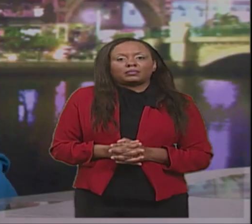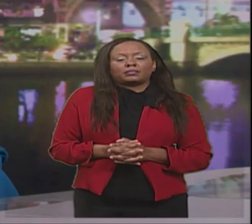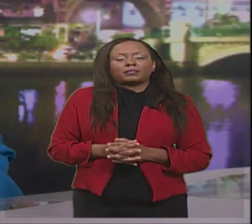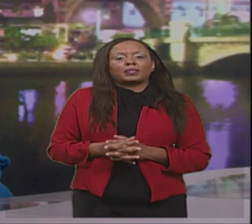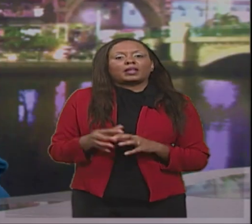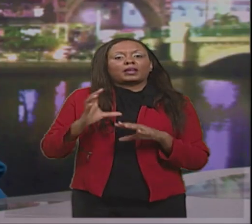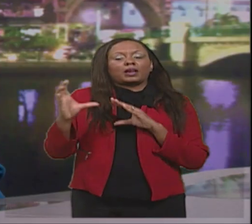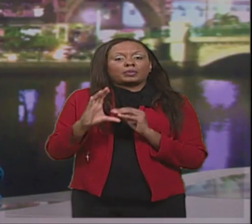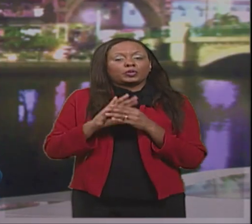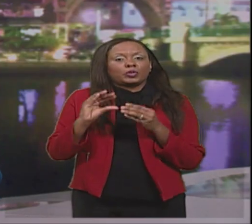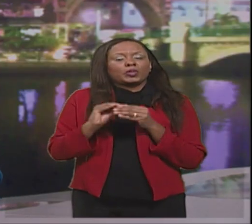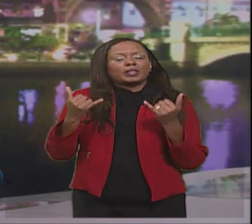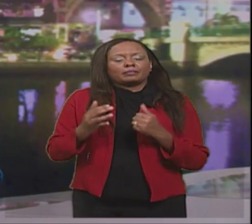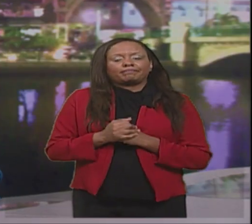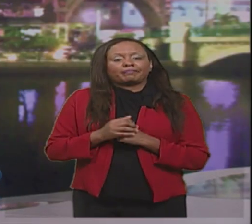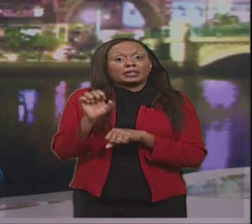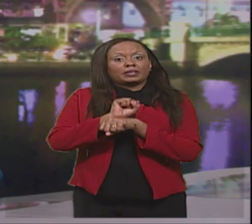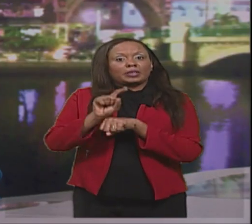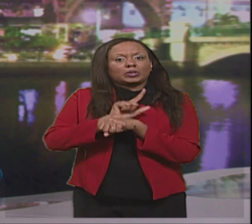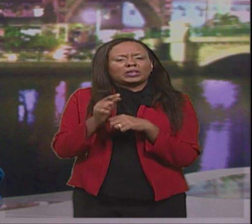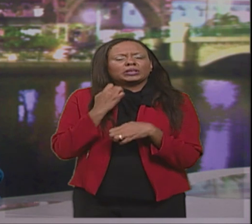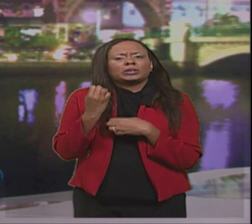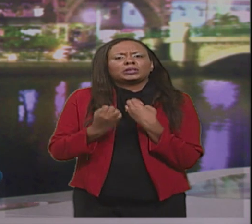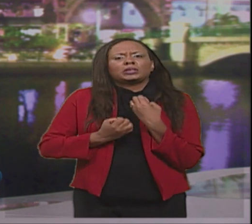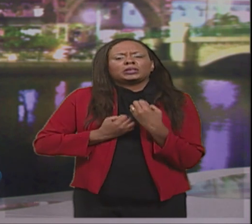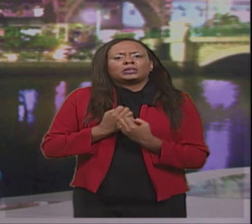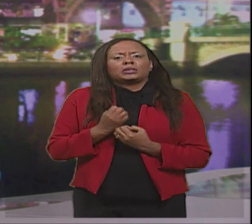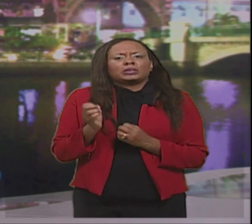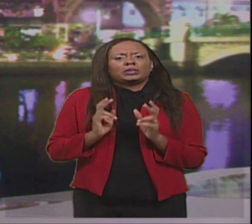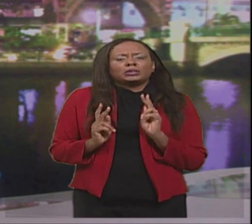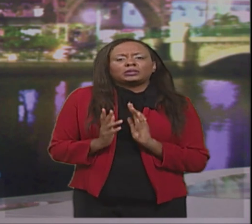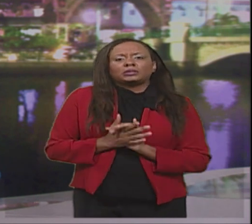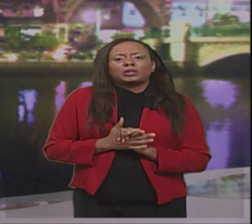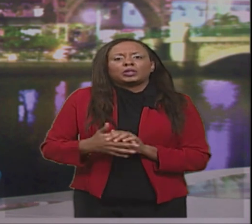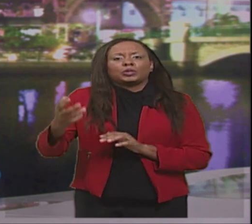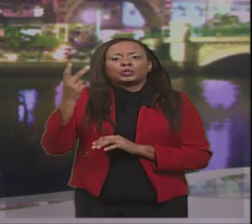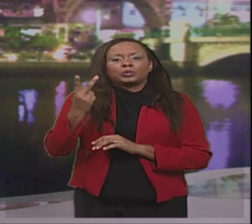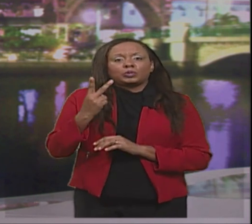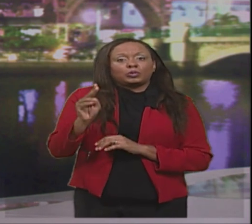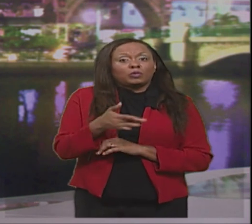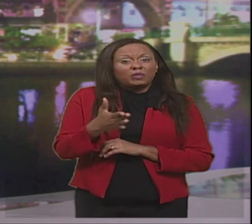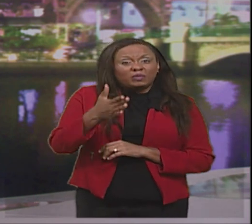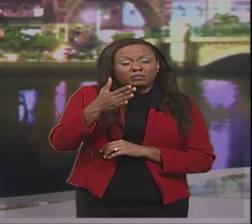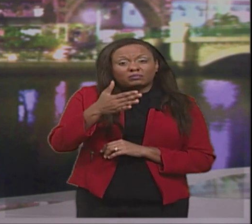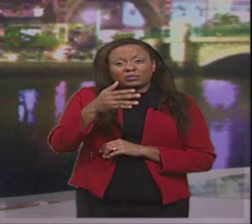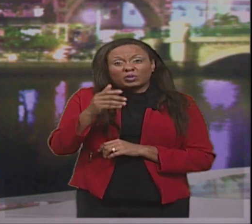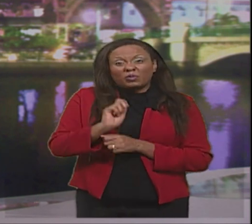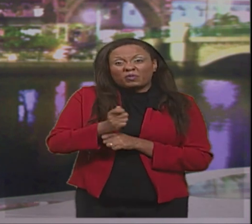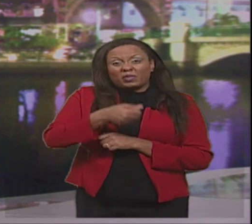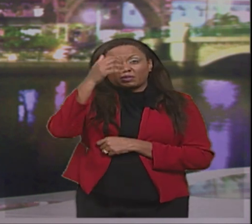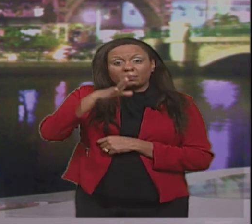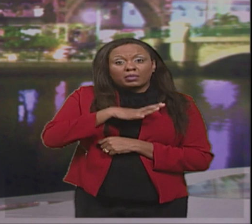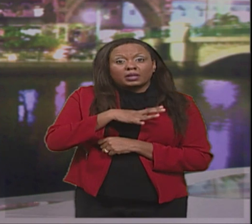We begin our regional roundup in St. Lucia, where emotional loved ones of 2 Vieux Fort fishermen missing at sea are holding out hope